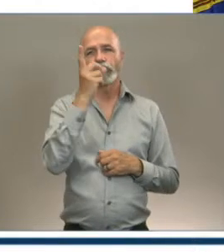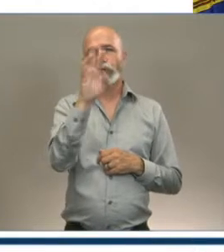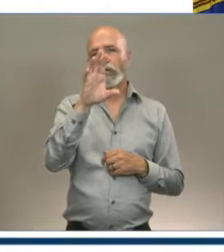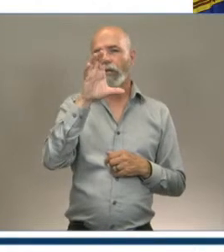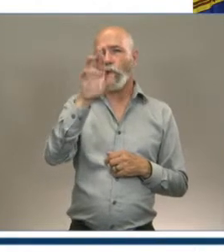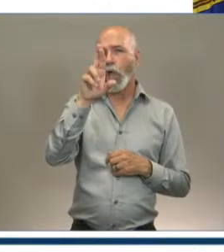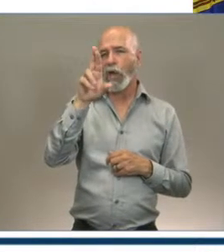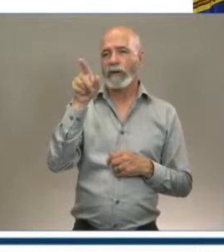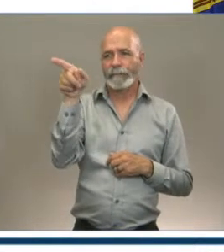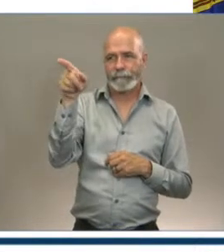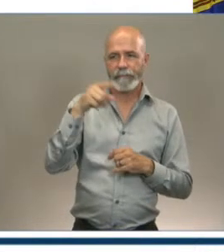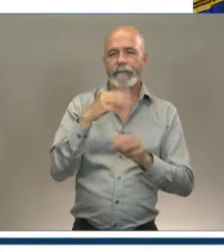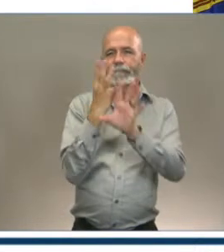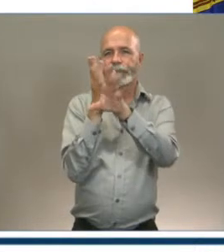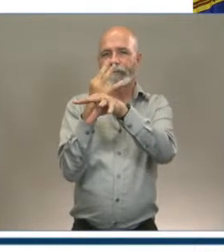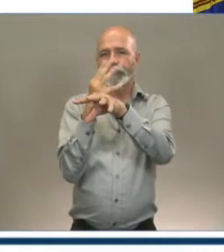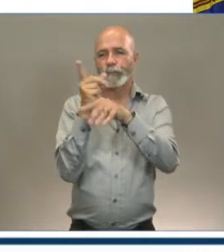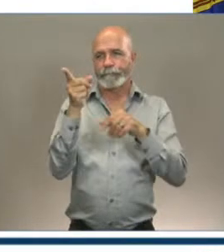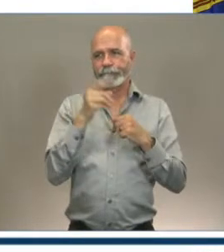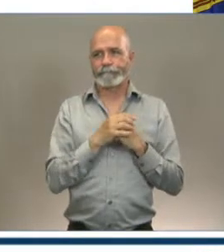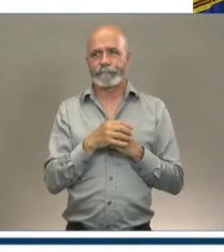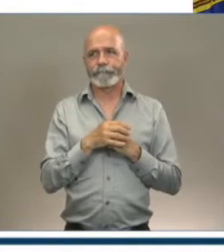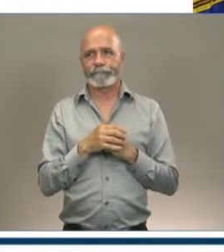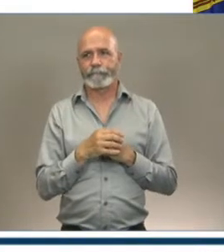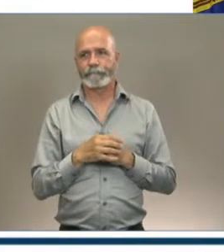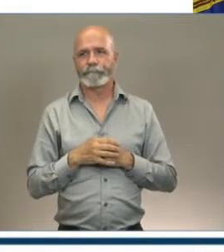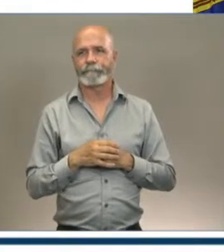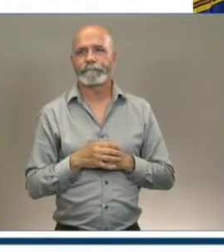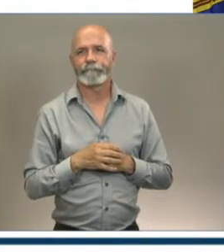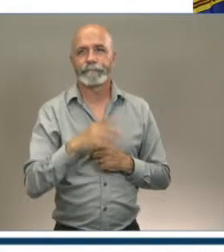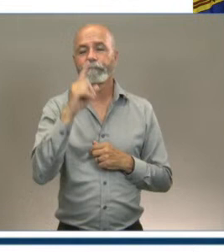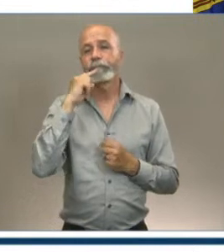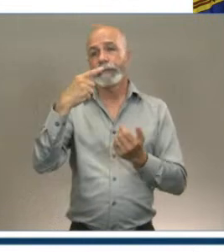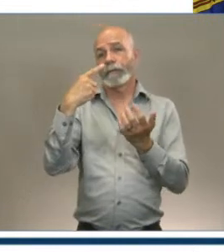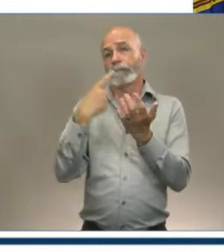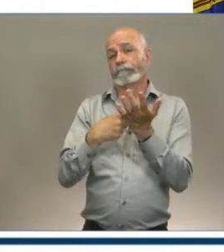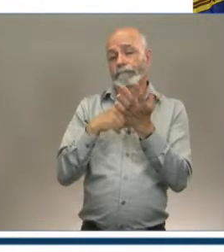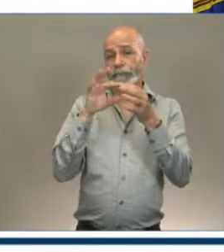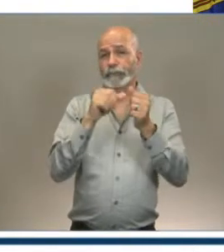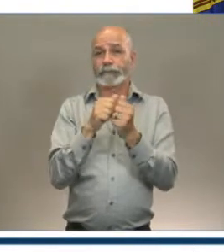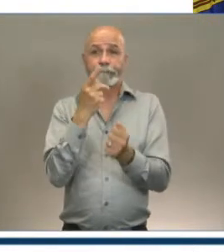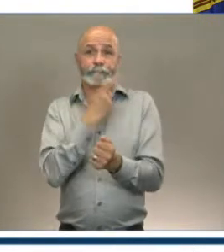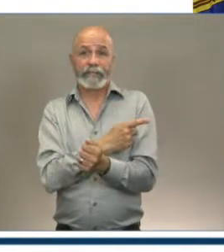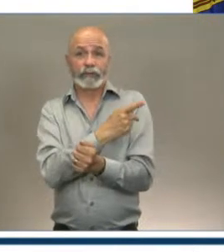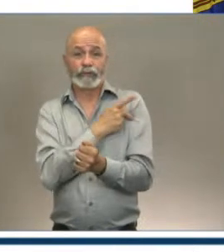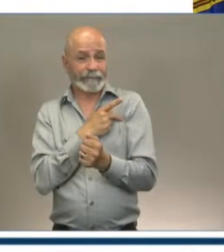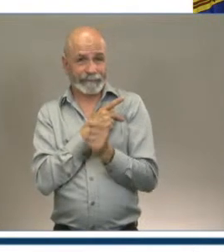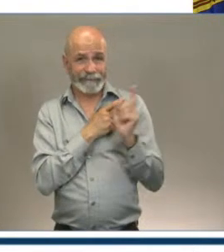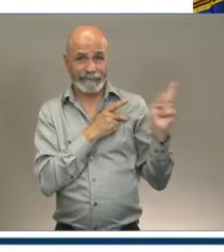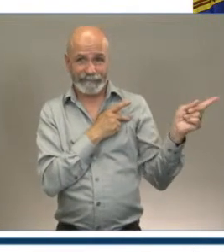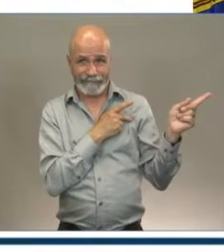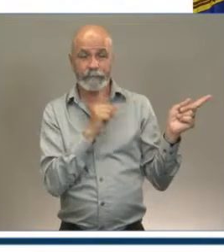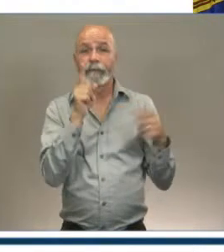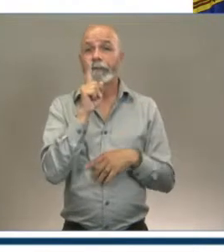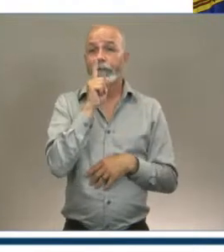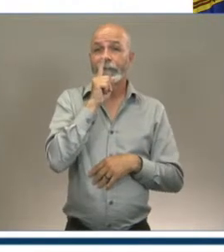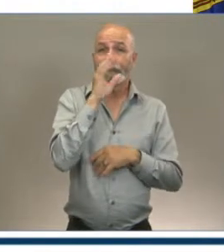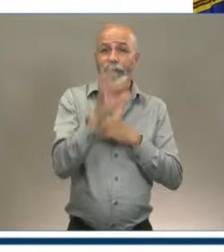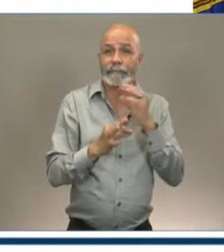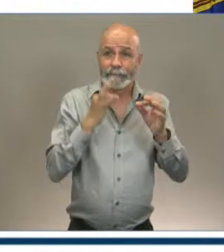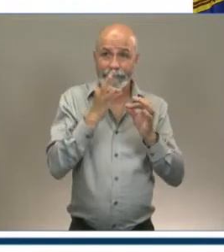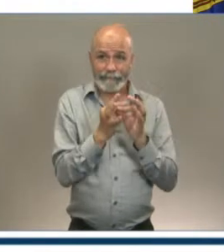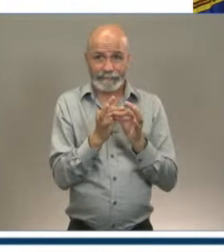the, you made allusion to it, it was the COVID patient or the patient who was tested COVID in the